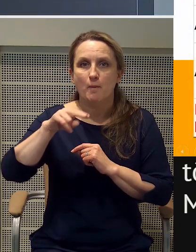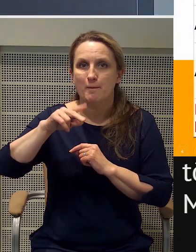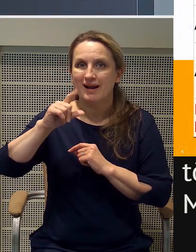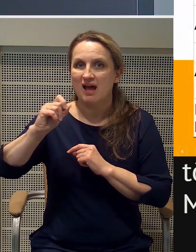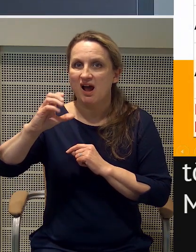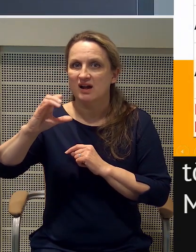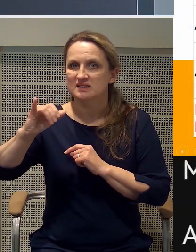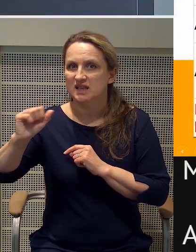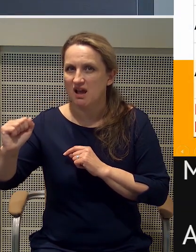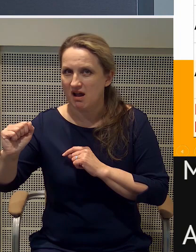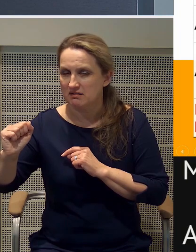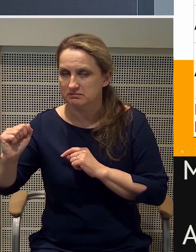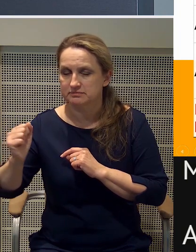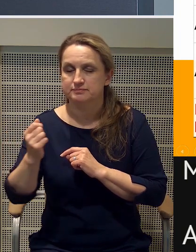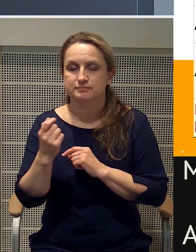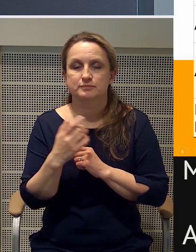Now,